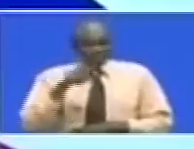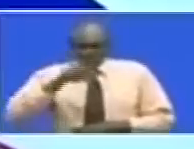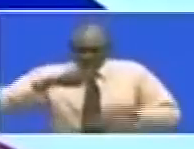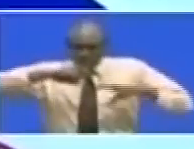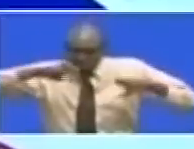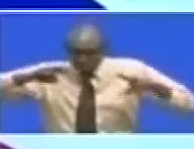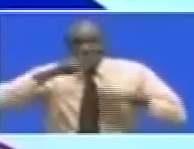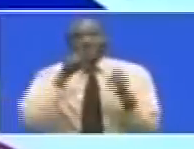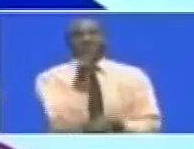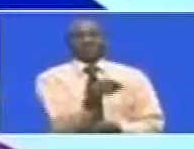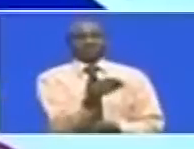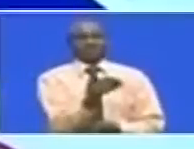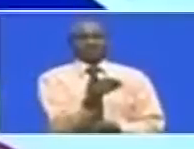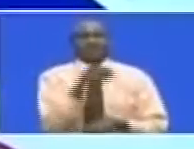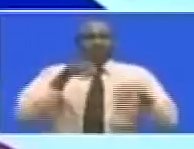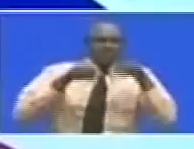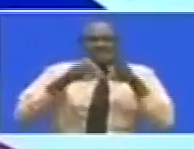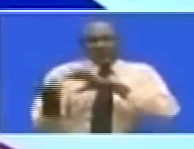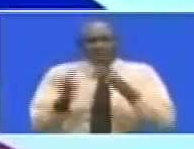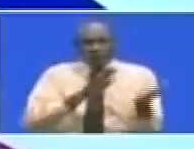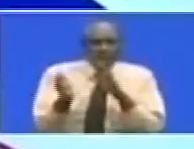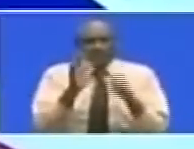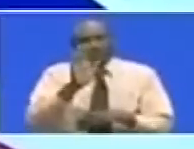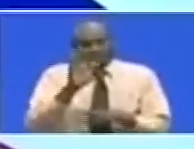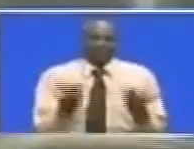in-depth look at Tanzania's voting culture.